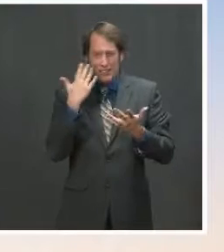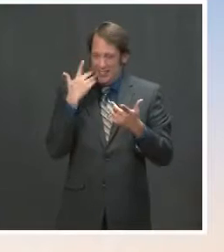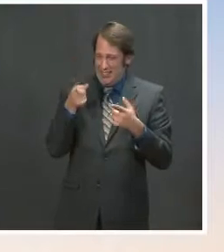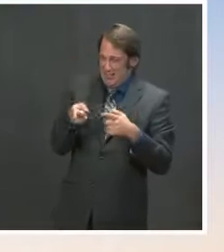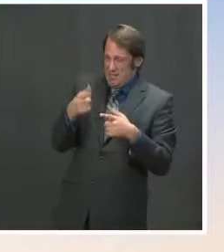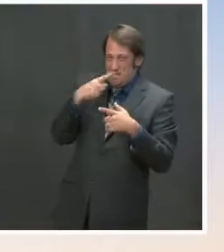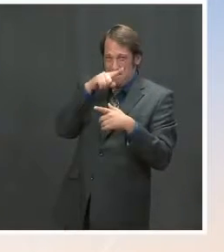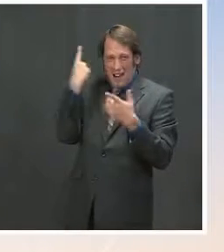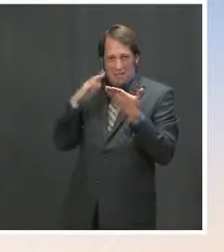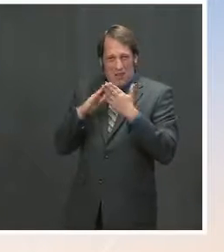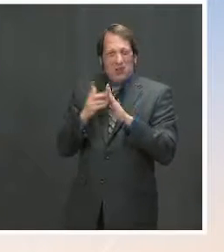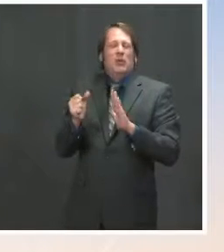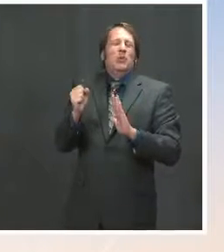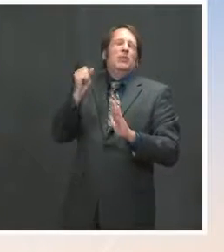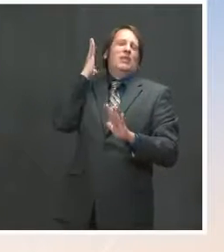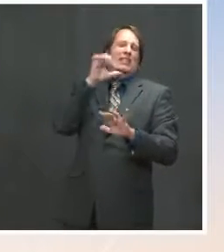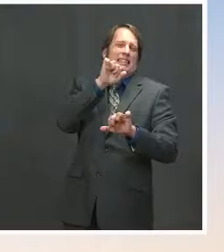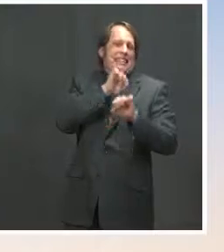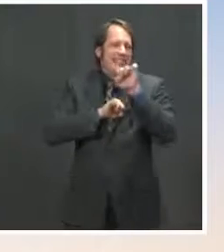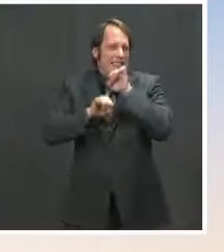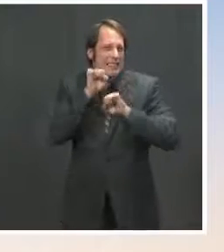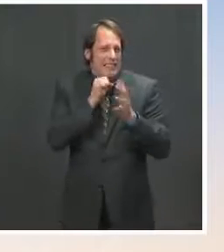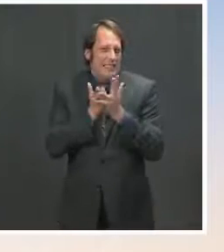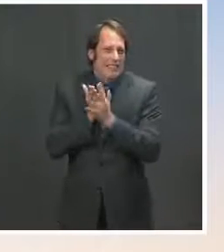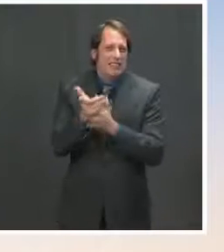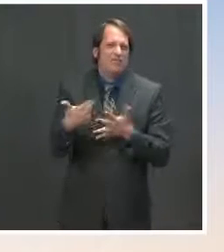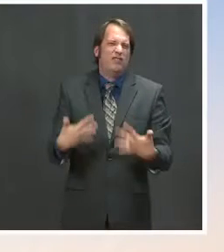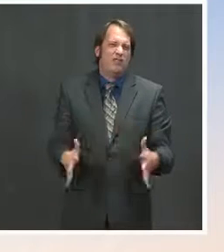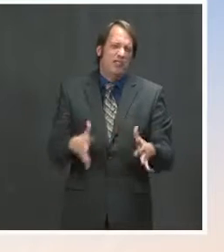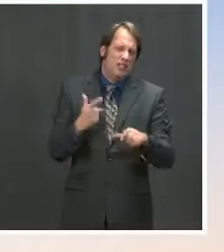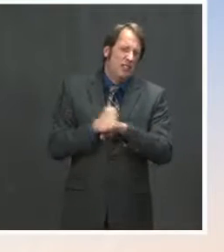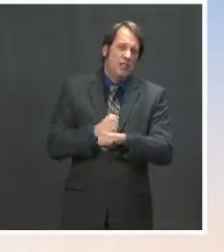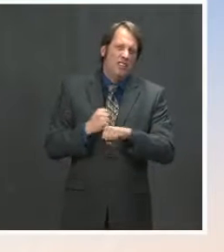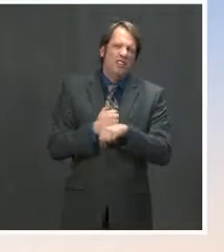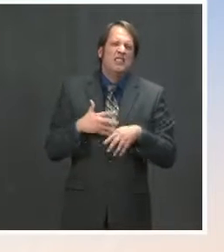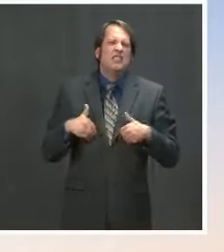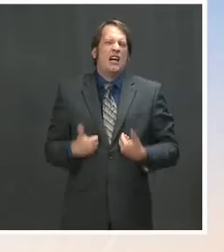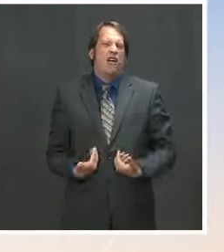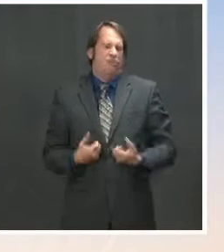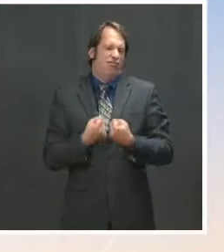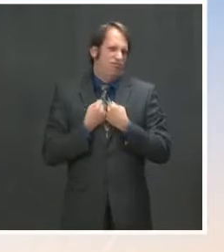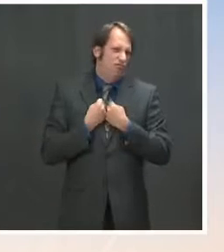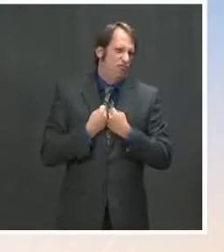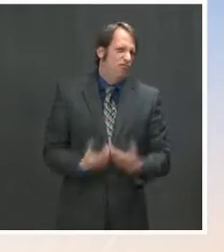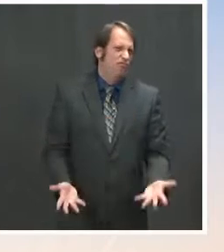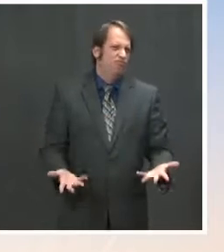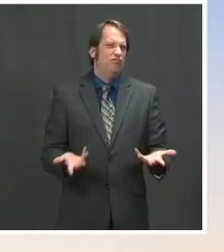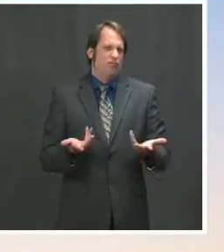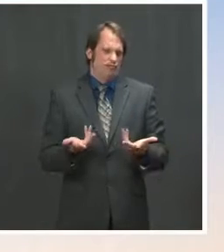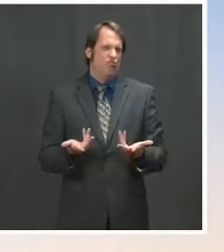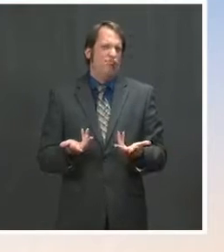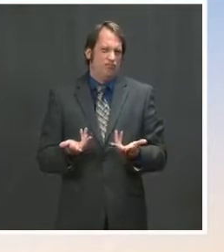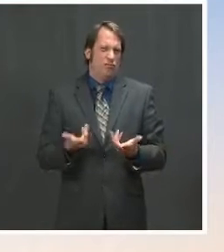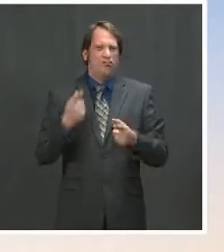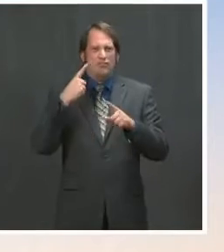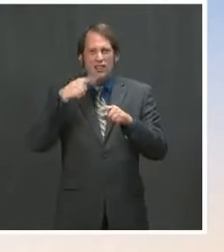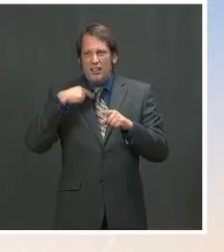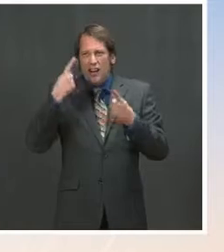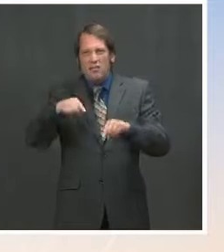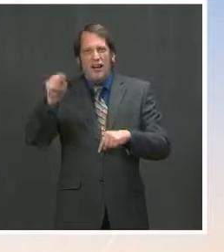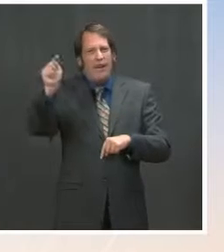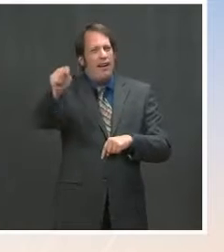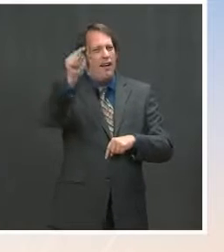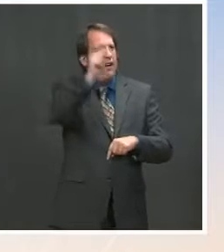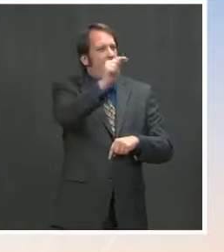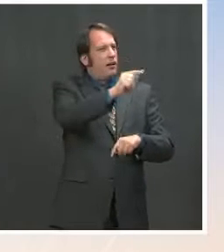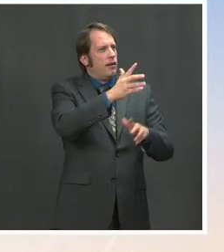exhaustion, as we've watched these, not just the trial, but of course additional additional violence against their community over